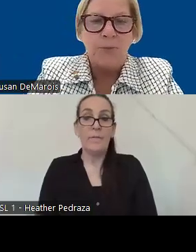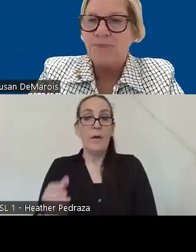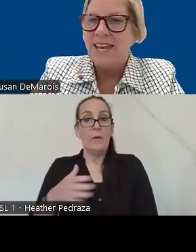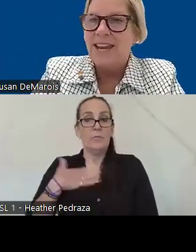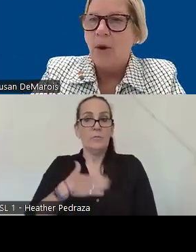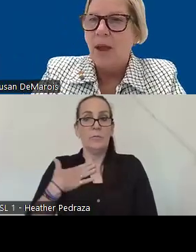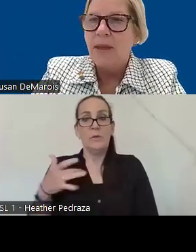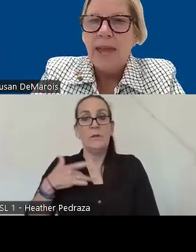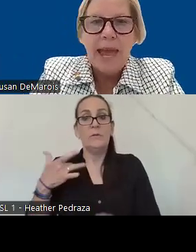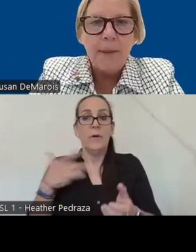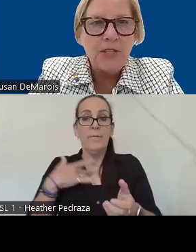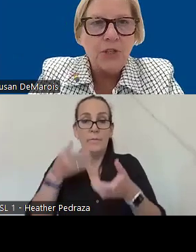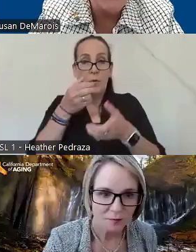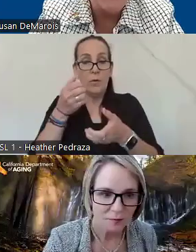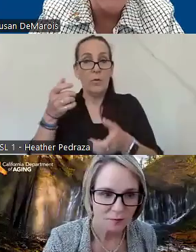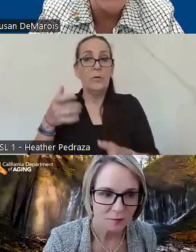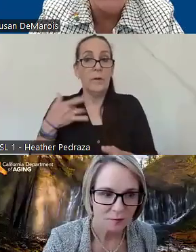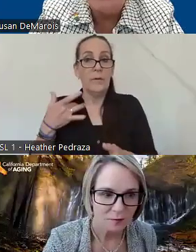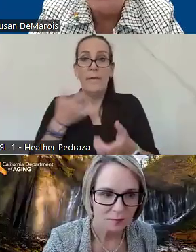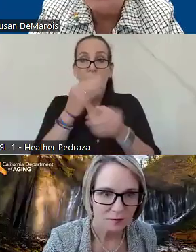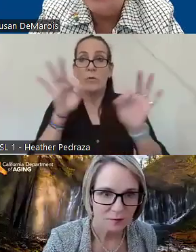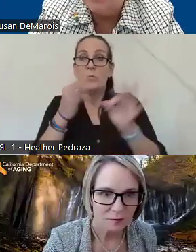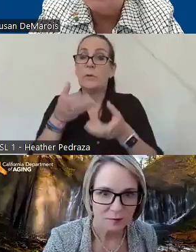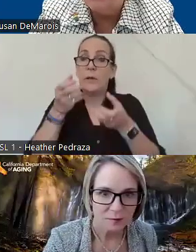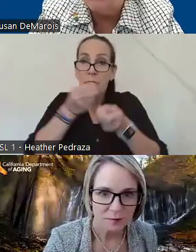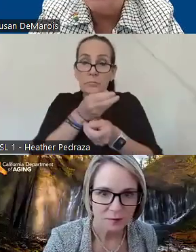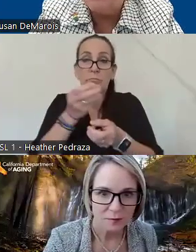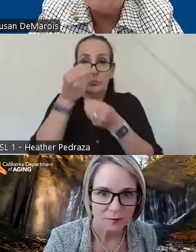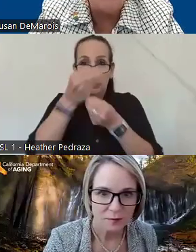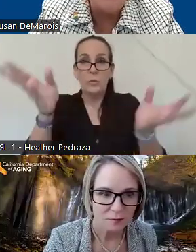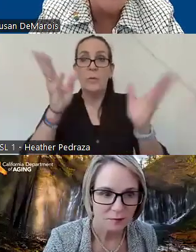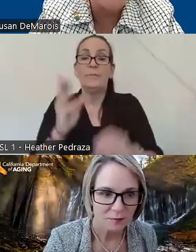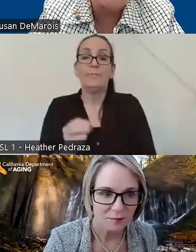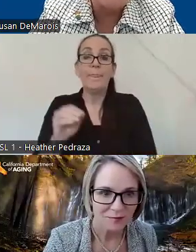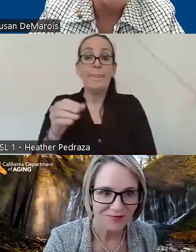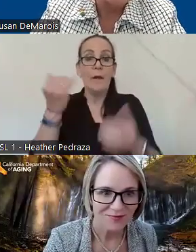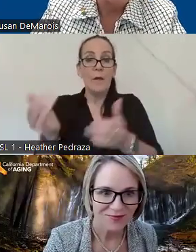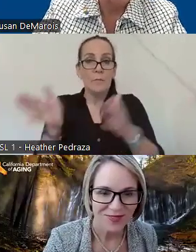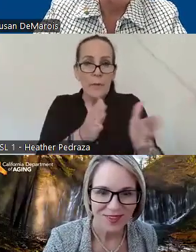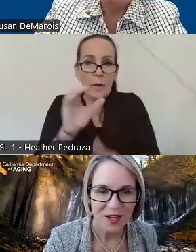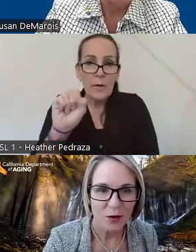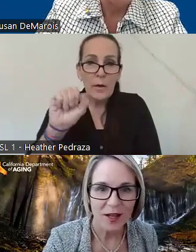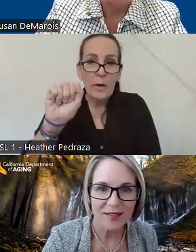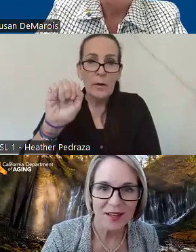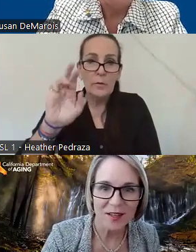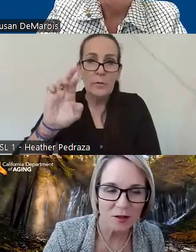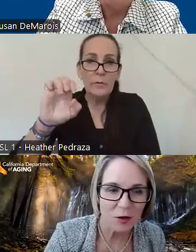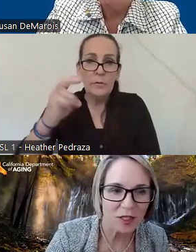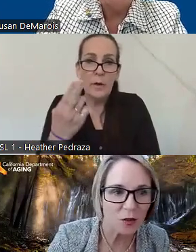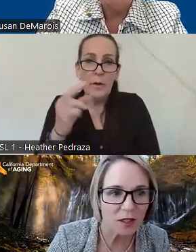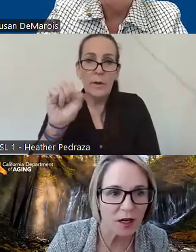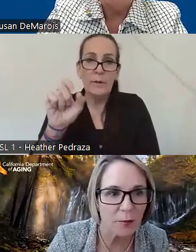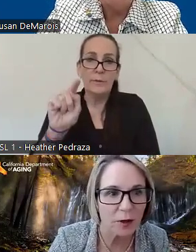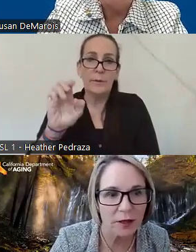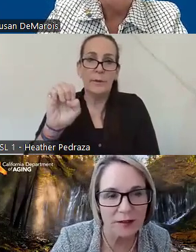us know. And now I'm happy to turn it over to Sarah Steenhausen, who will lead us for the next segment. Great. Thank you so